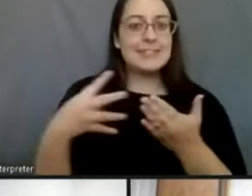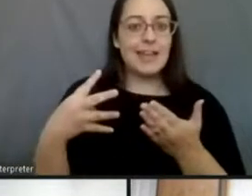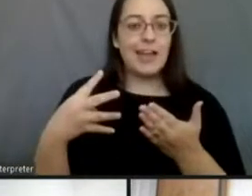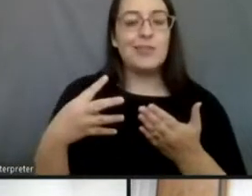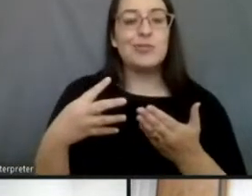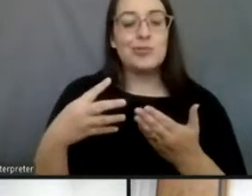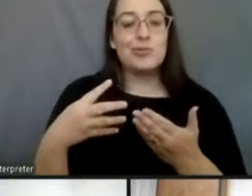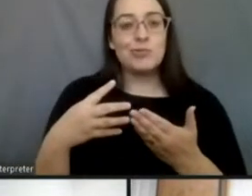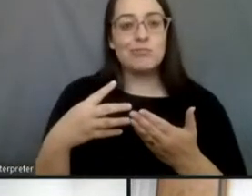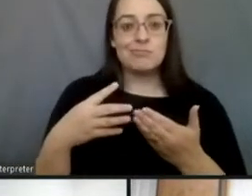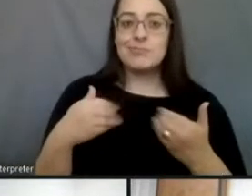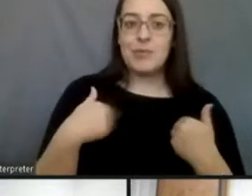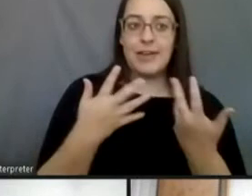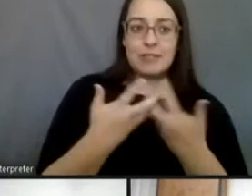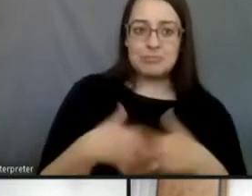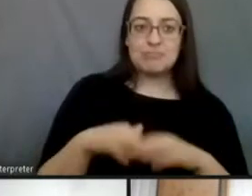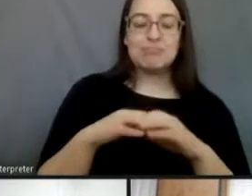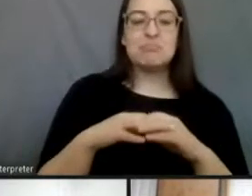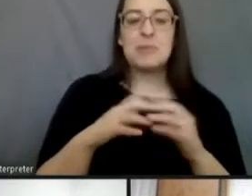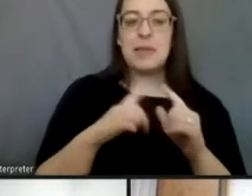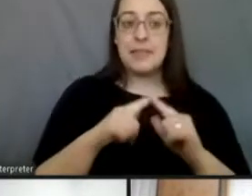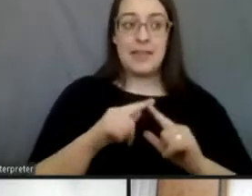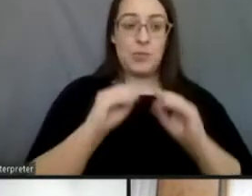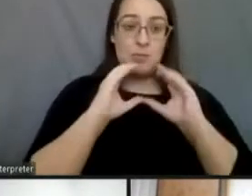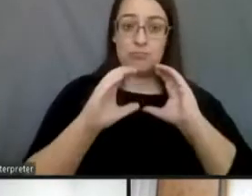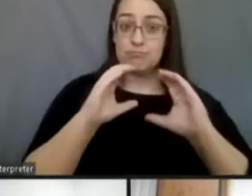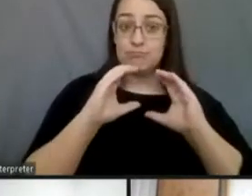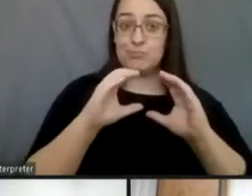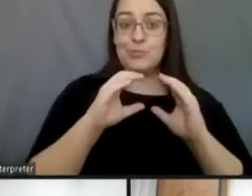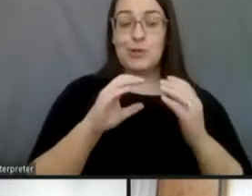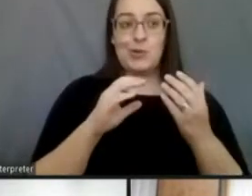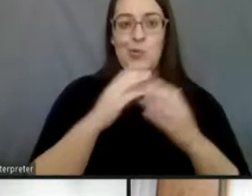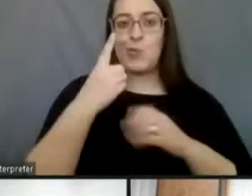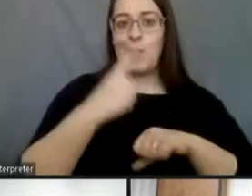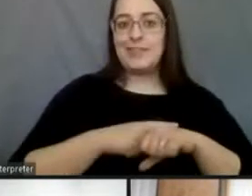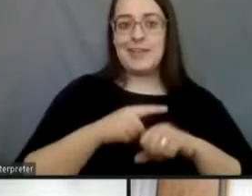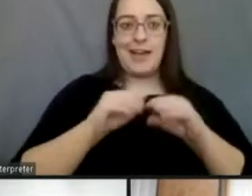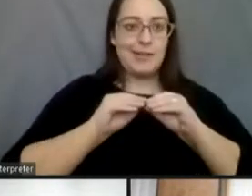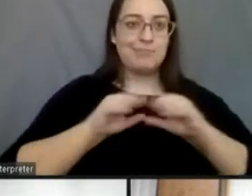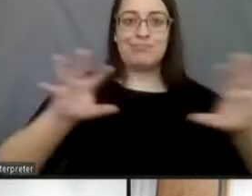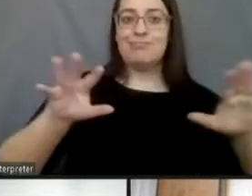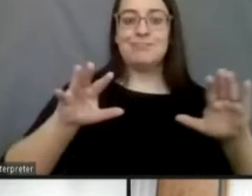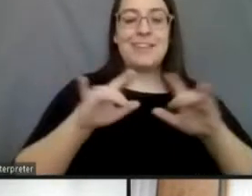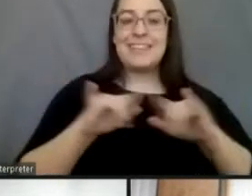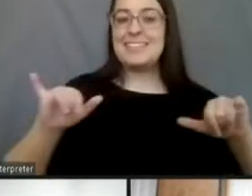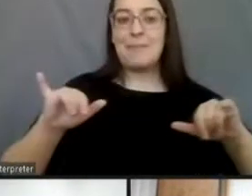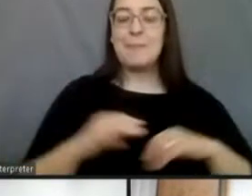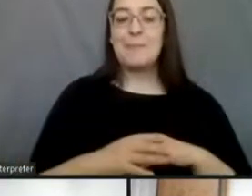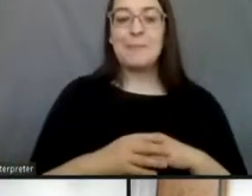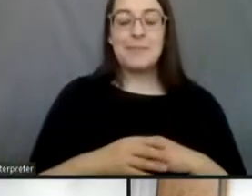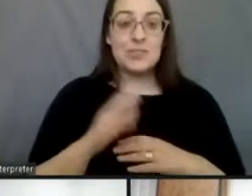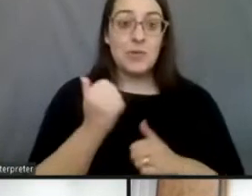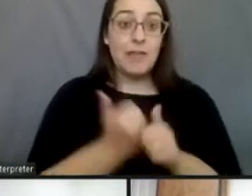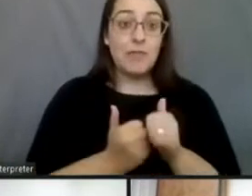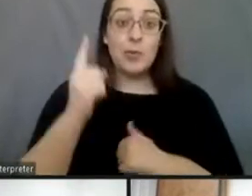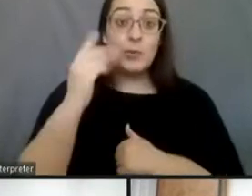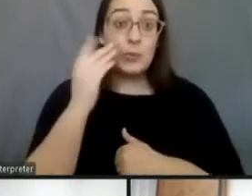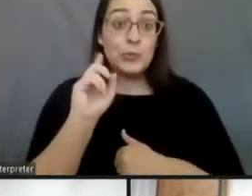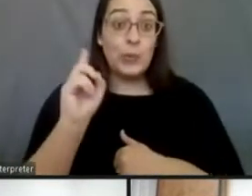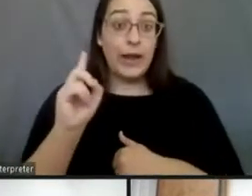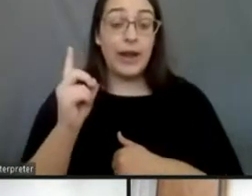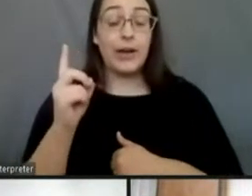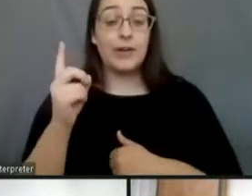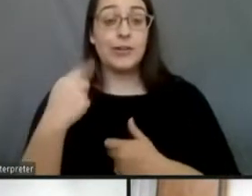have that worked out, so that we can communicate that schedule all at one time to everybody, so everybody knows where we're going to be and